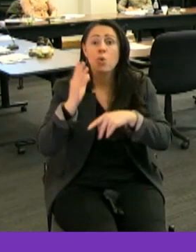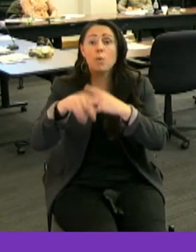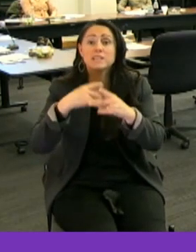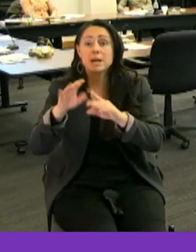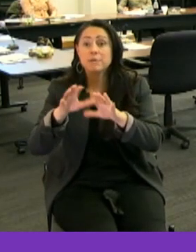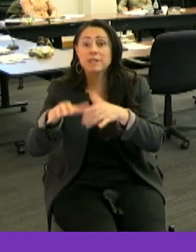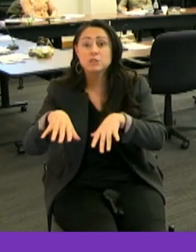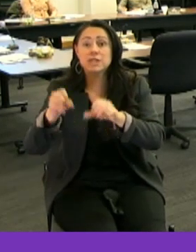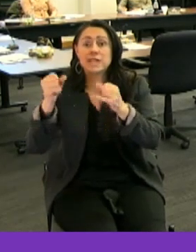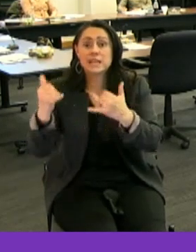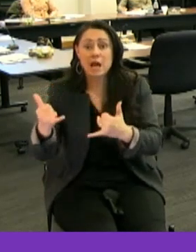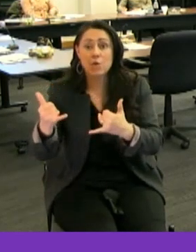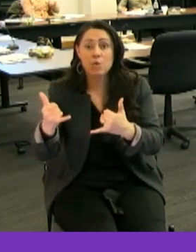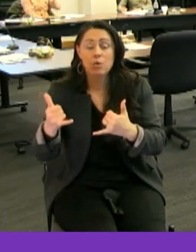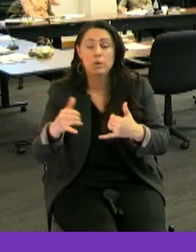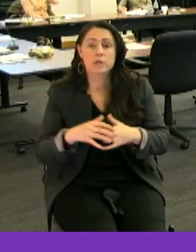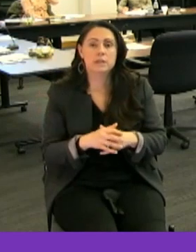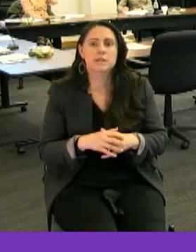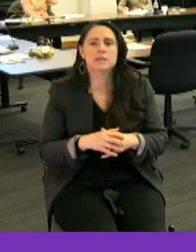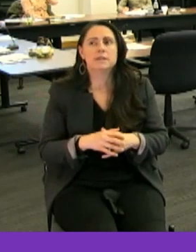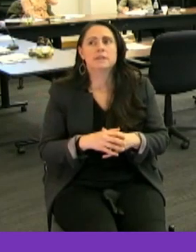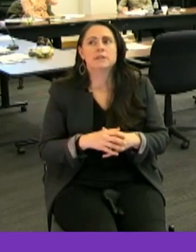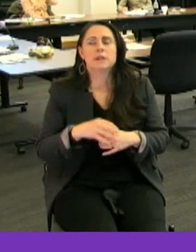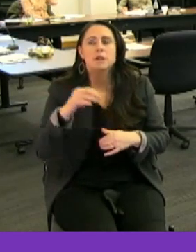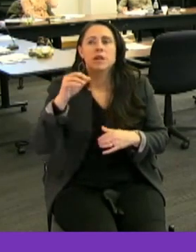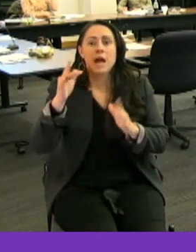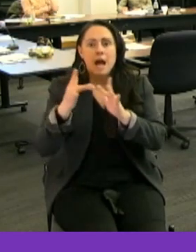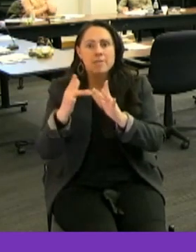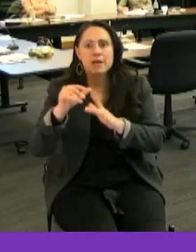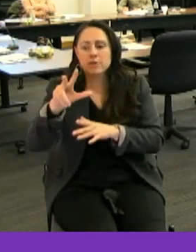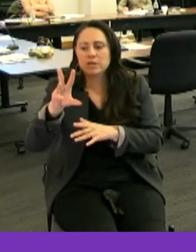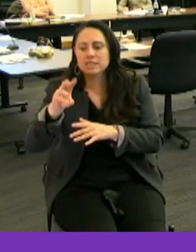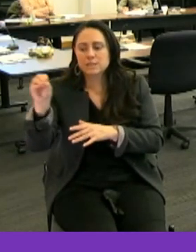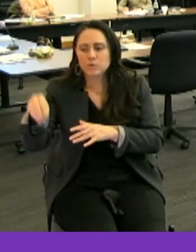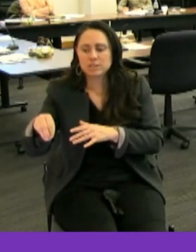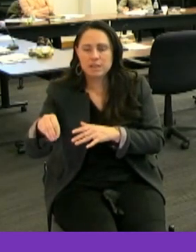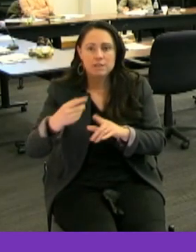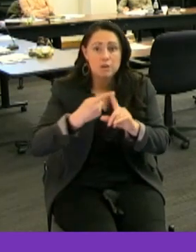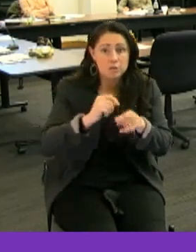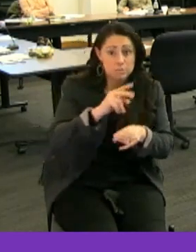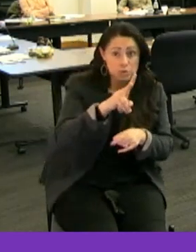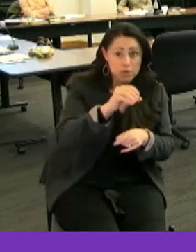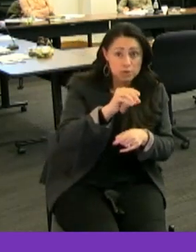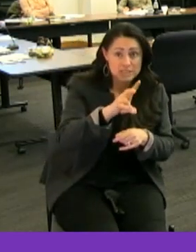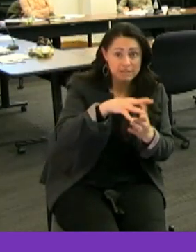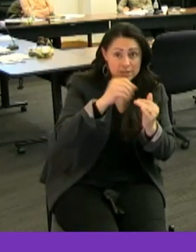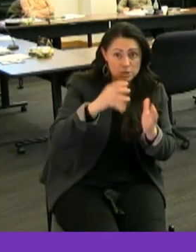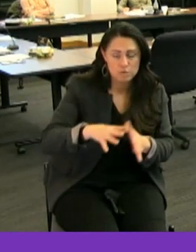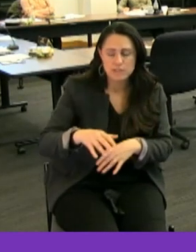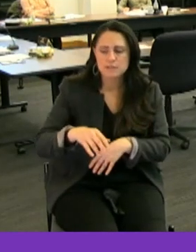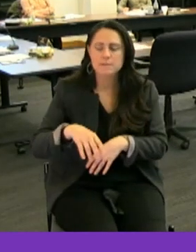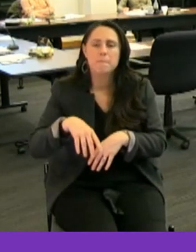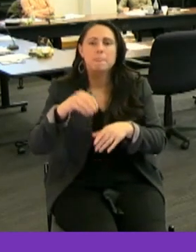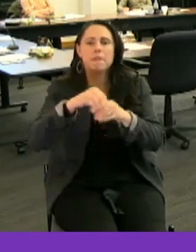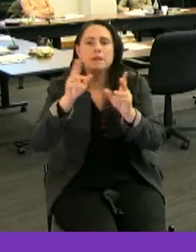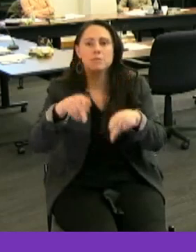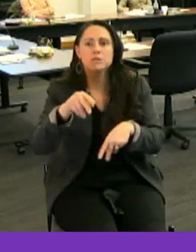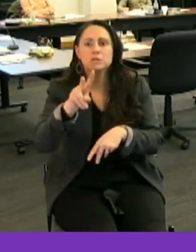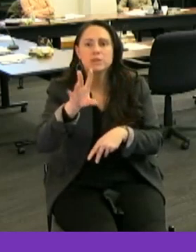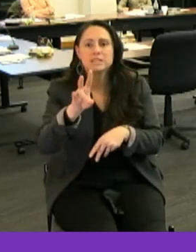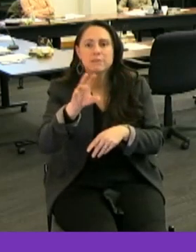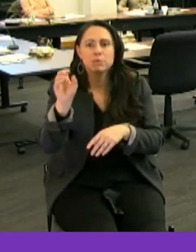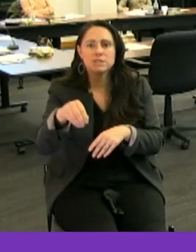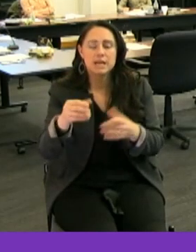of class are you taking now? So online, 36%. Again, this is out of 207. In-person,